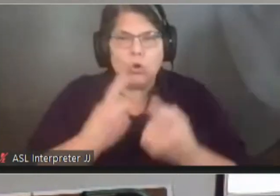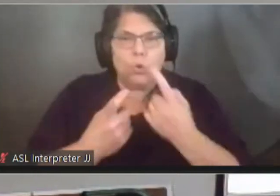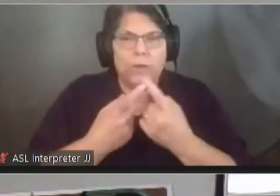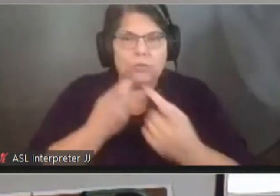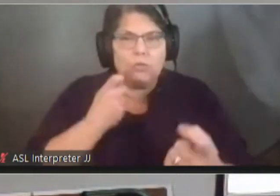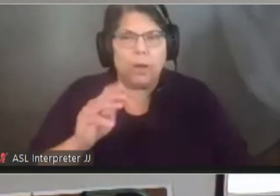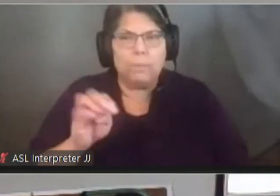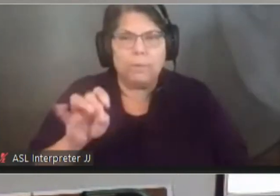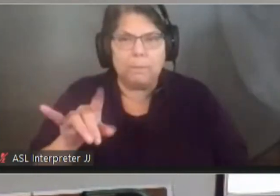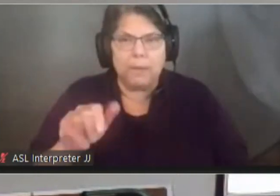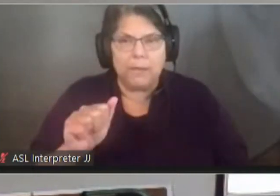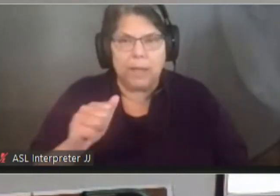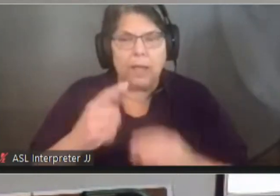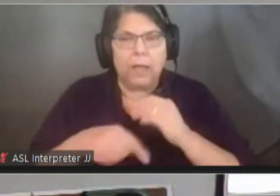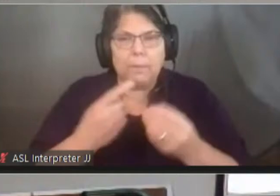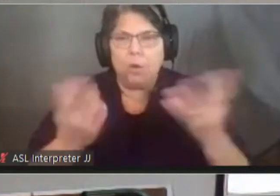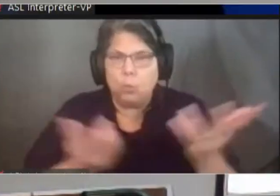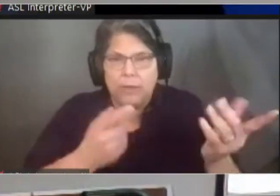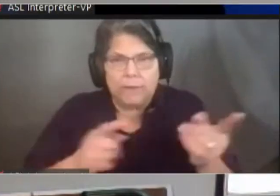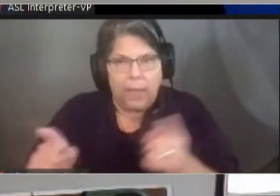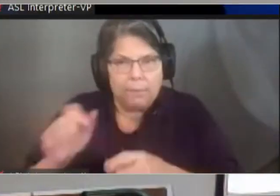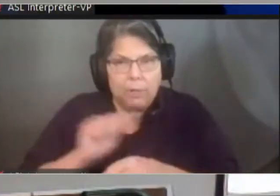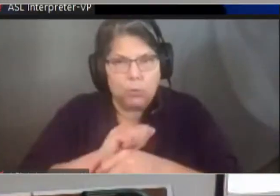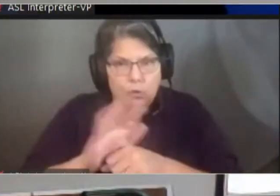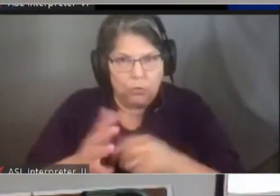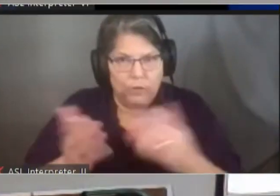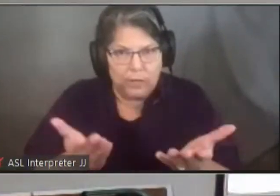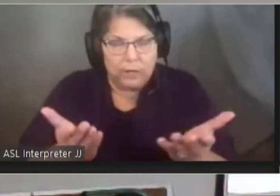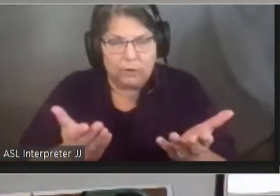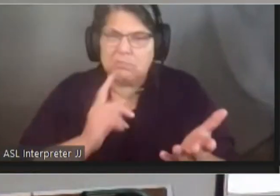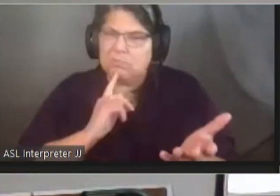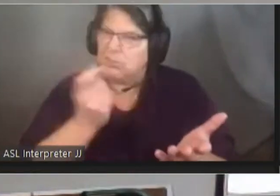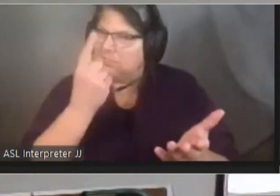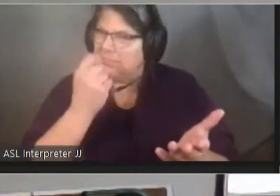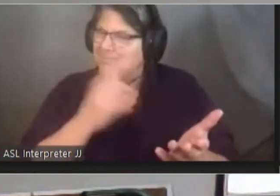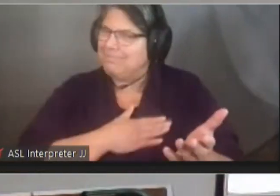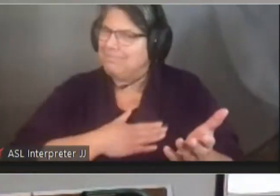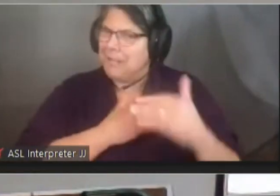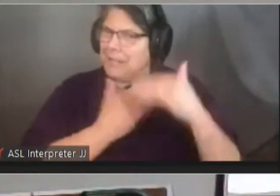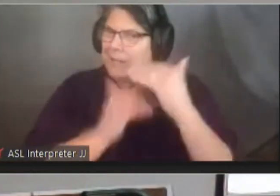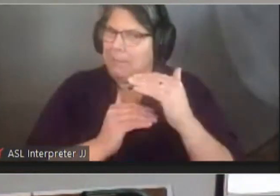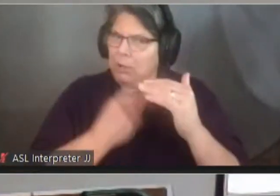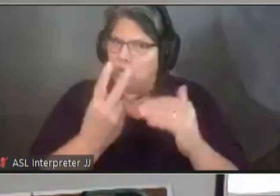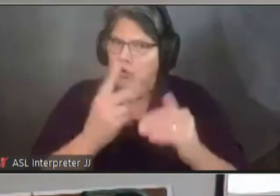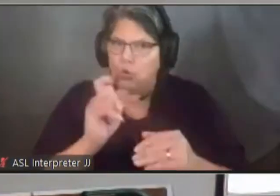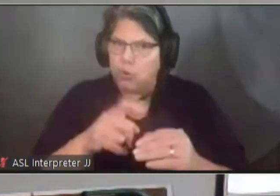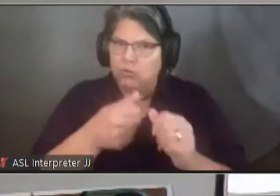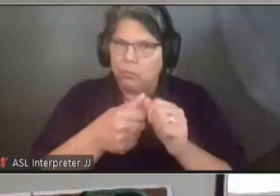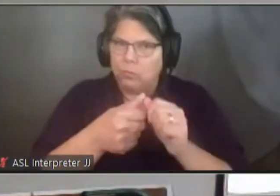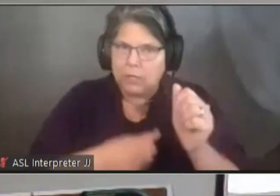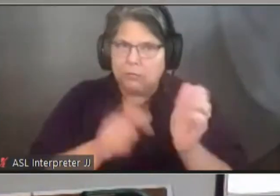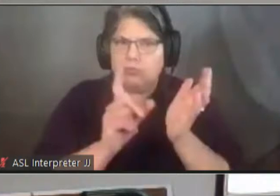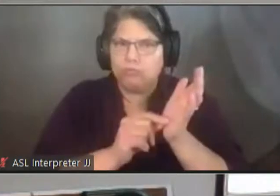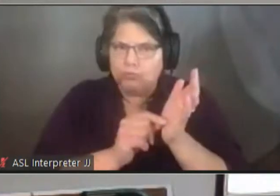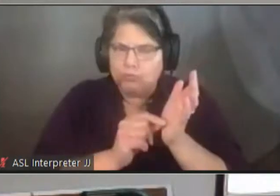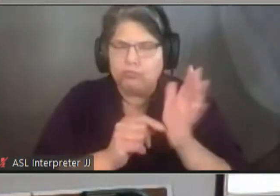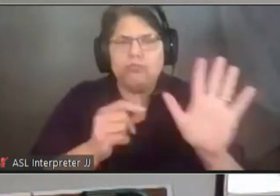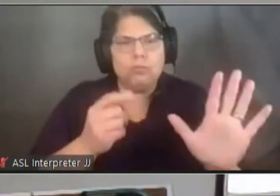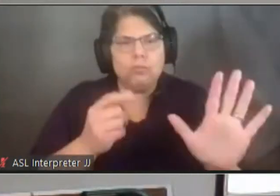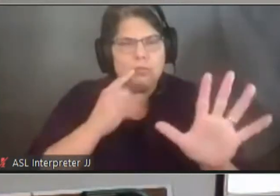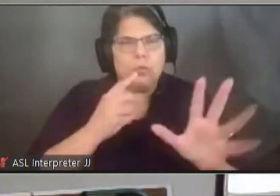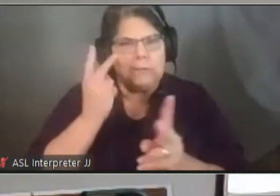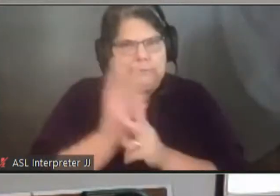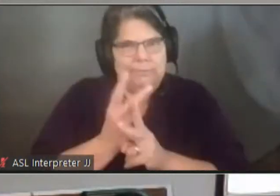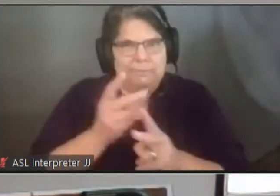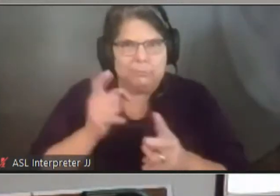concerning the COVID-19 incident, limited to 2 questions from each media outlet in order to preserve the schedules of all